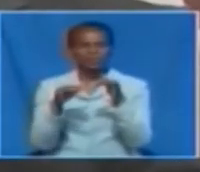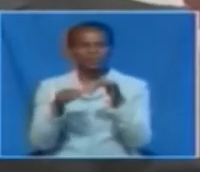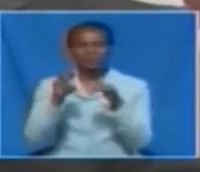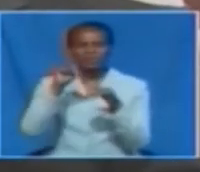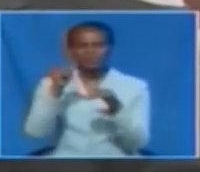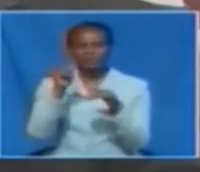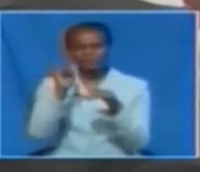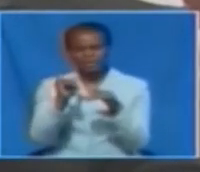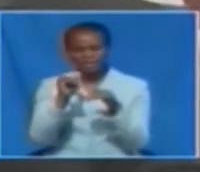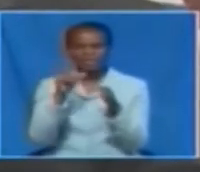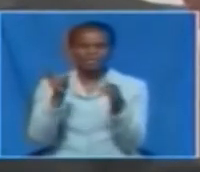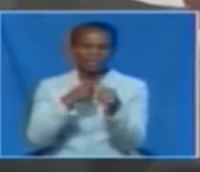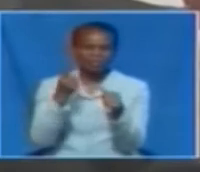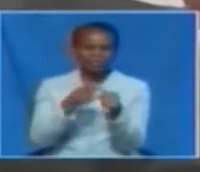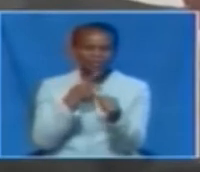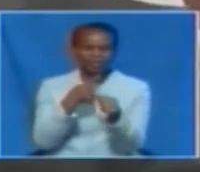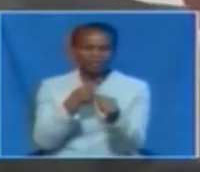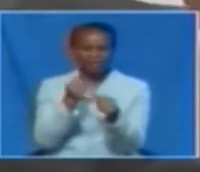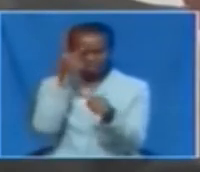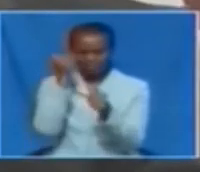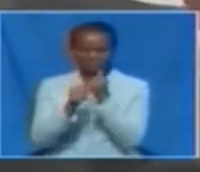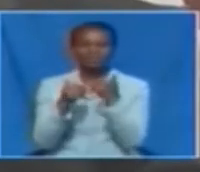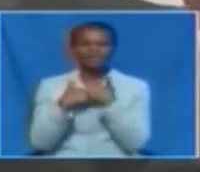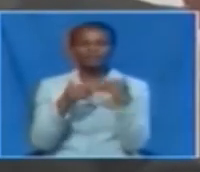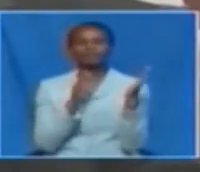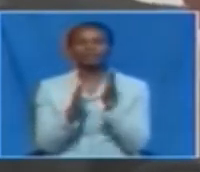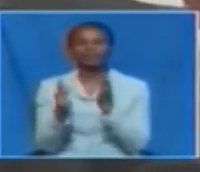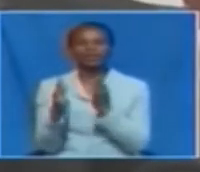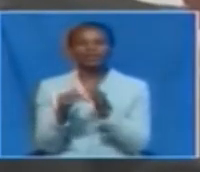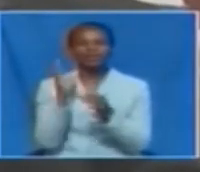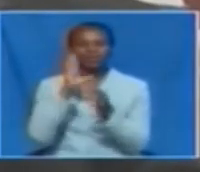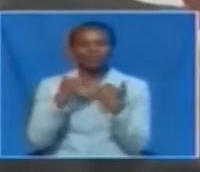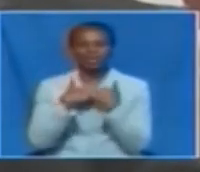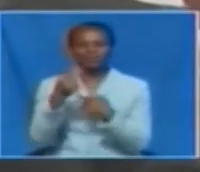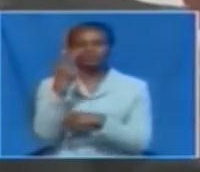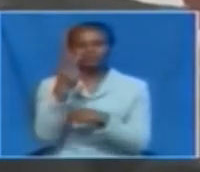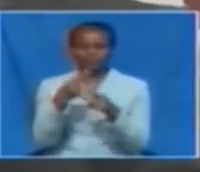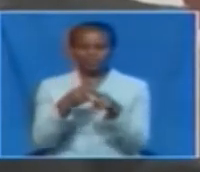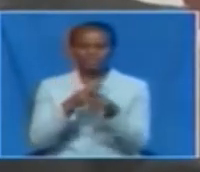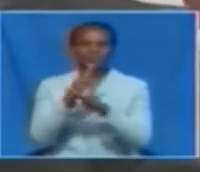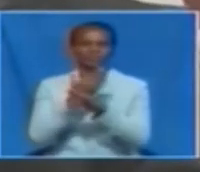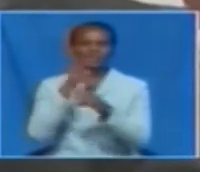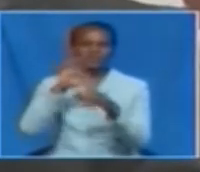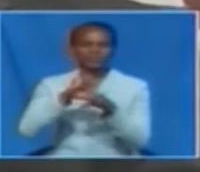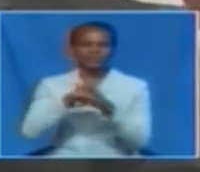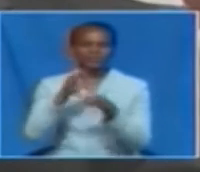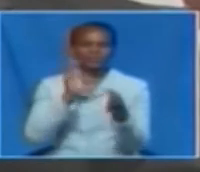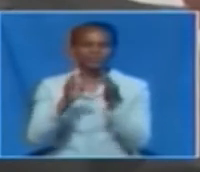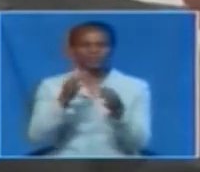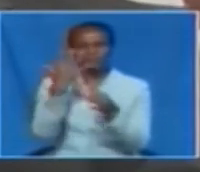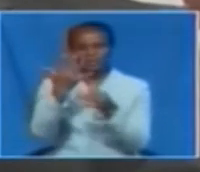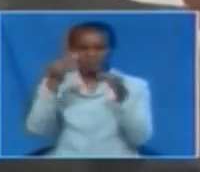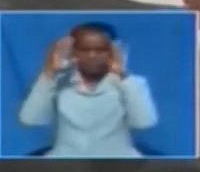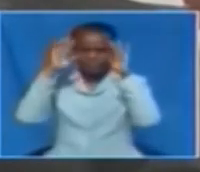or April, end of April, May, because we have to prepare for that. So there will be about 2 months before the election. If there will be 5